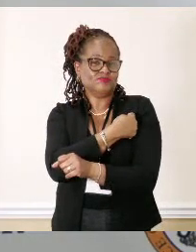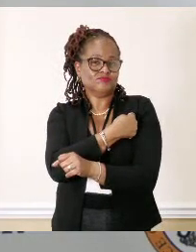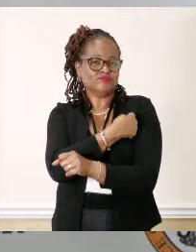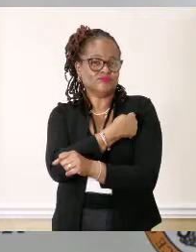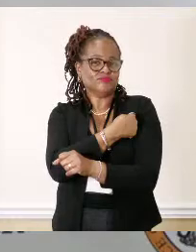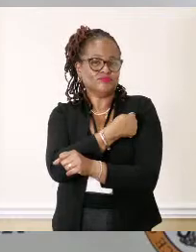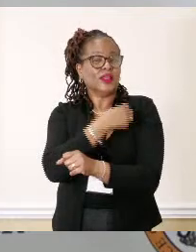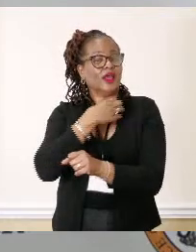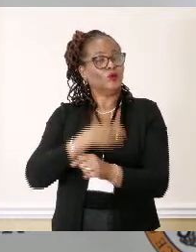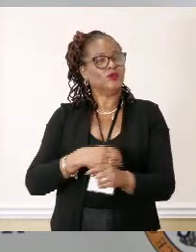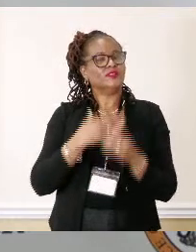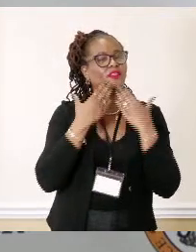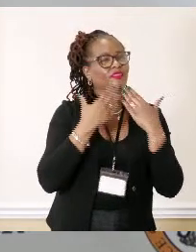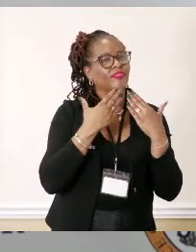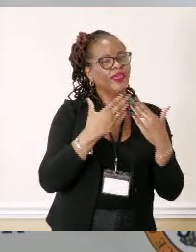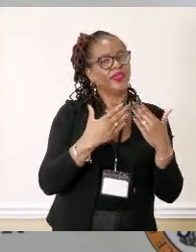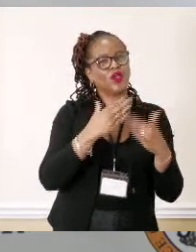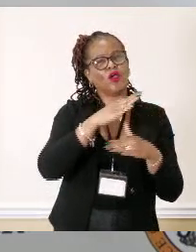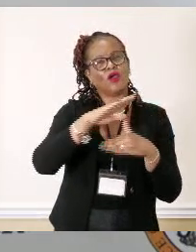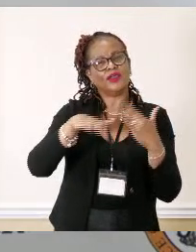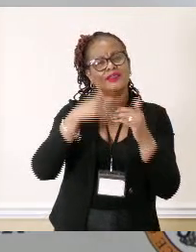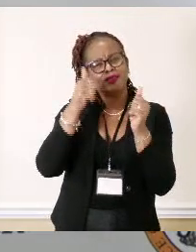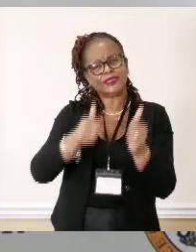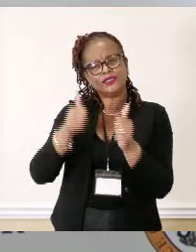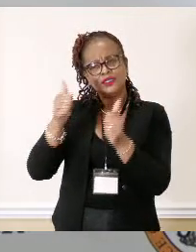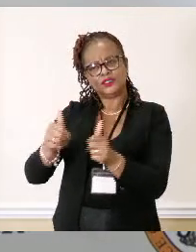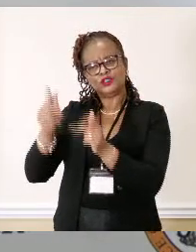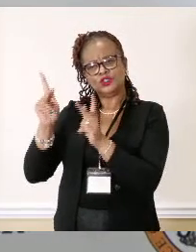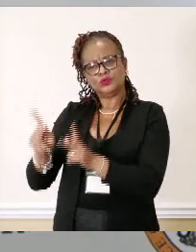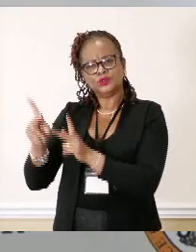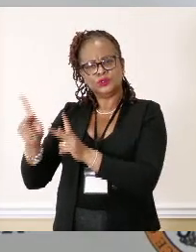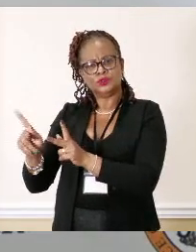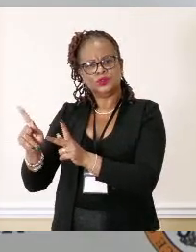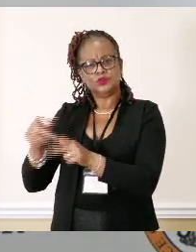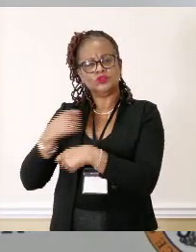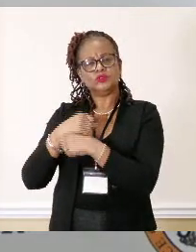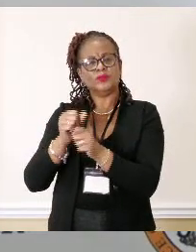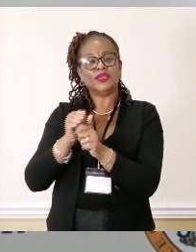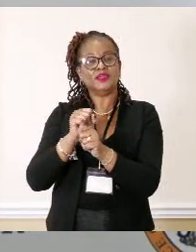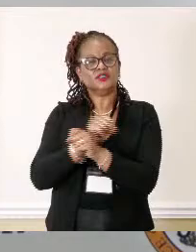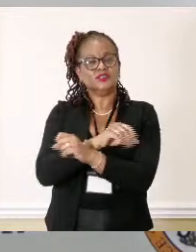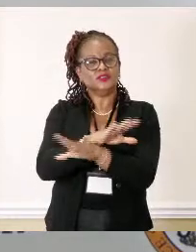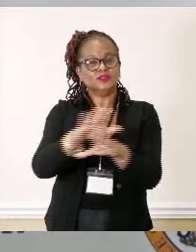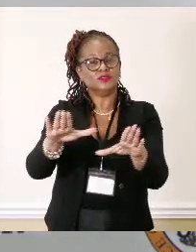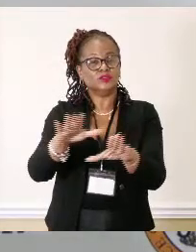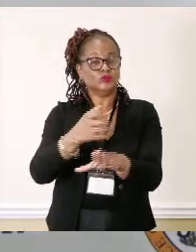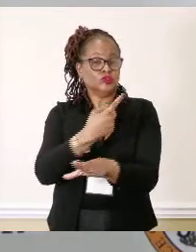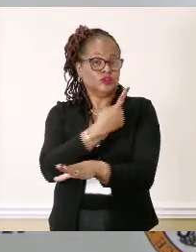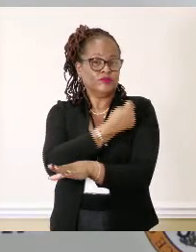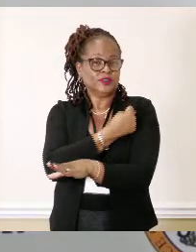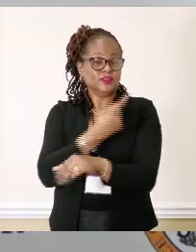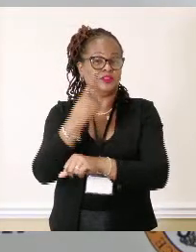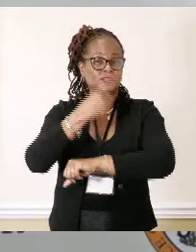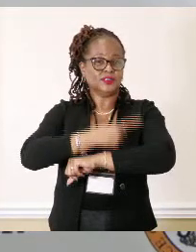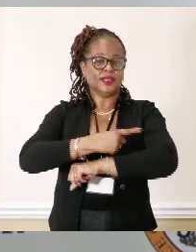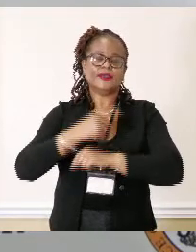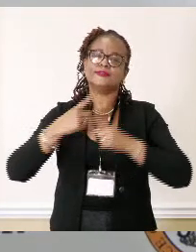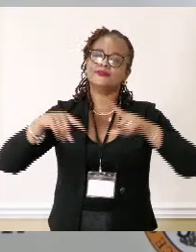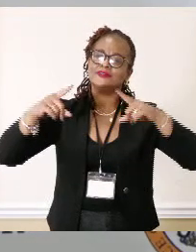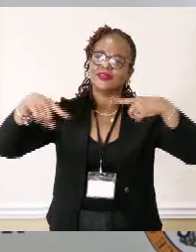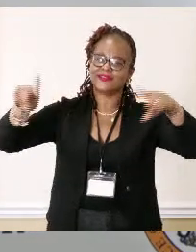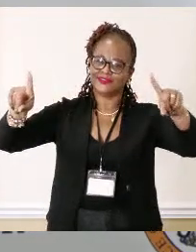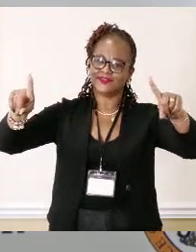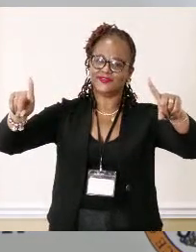I wish to thank each and every one who has made the distribution of the vaccine to date a